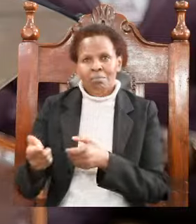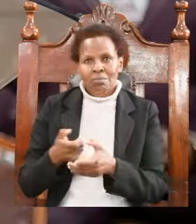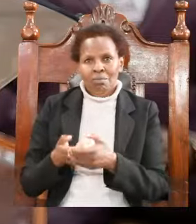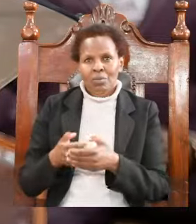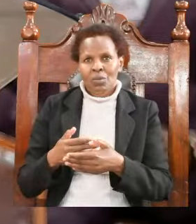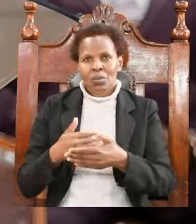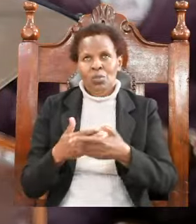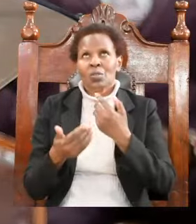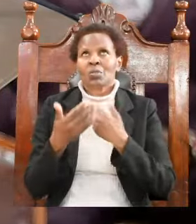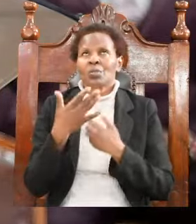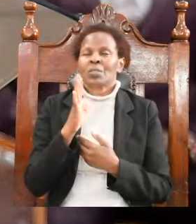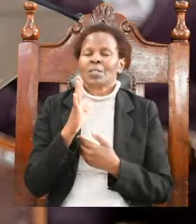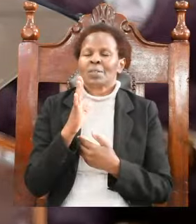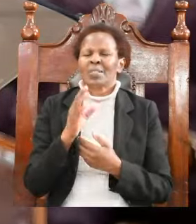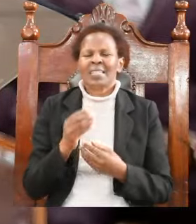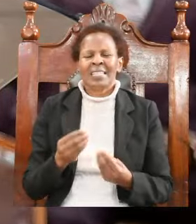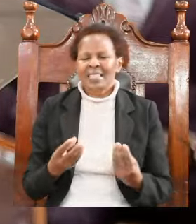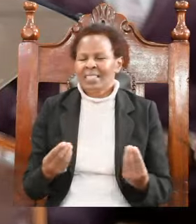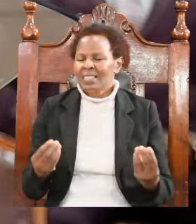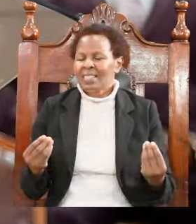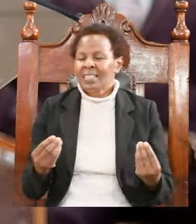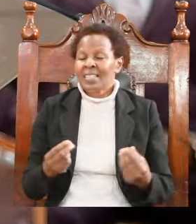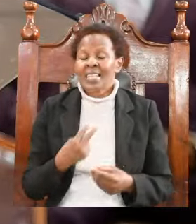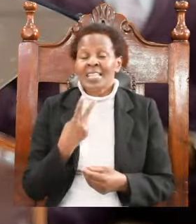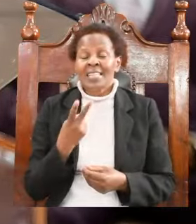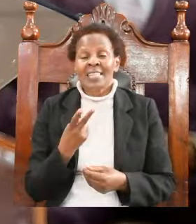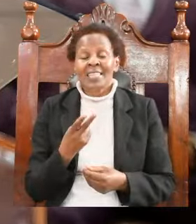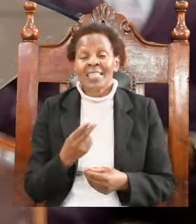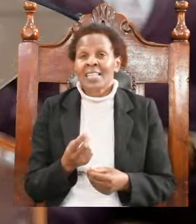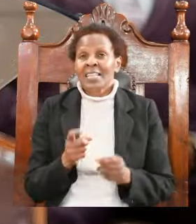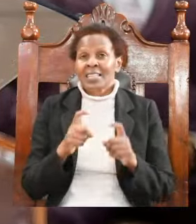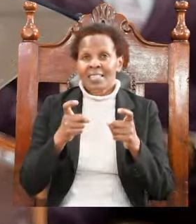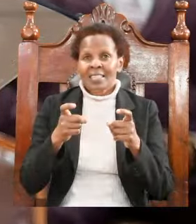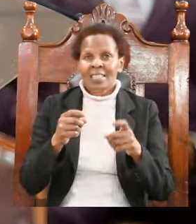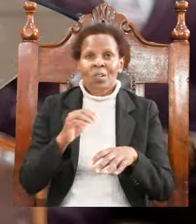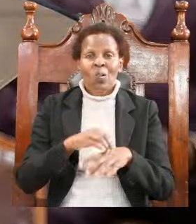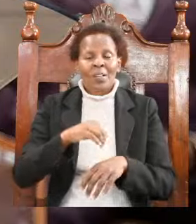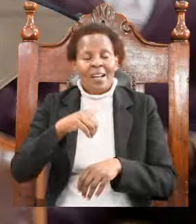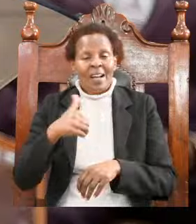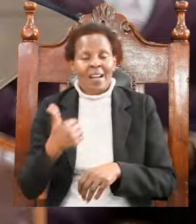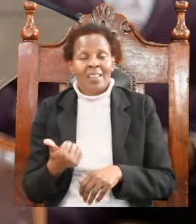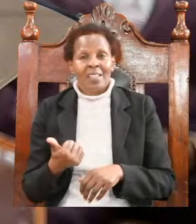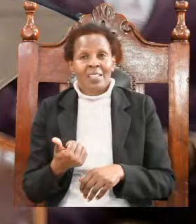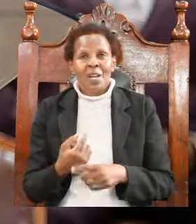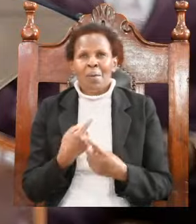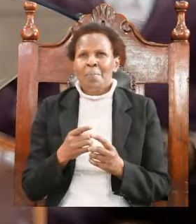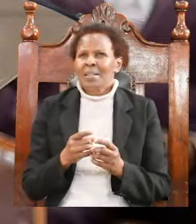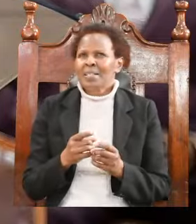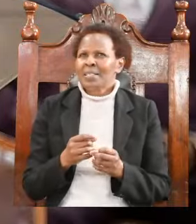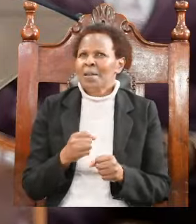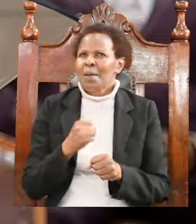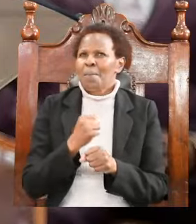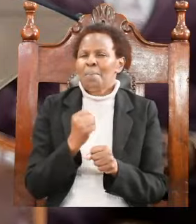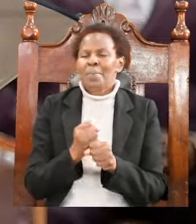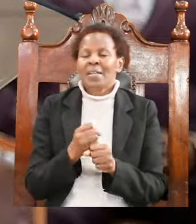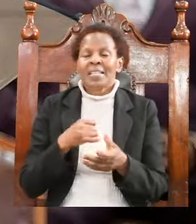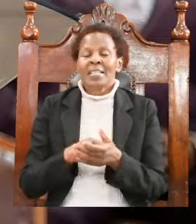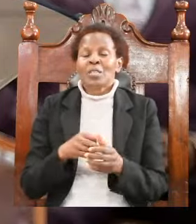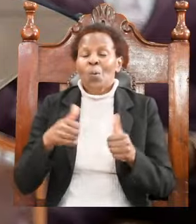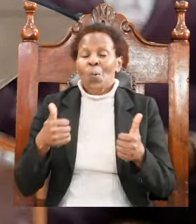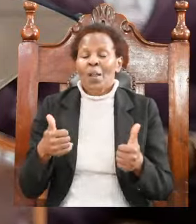because we easily see the sin in other people and then we do not correct them in